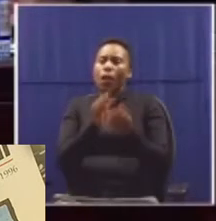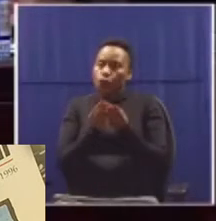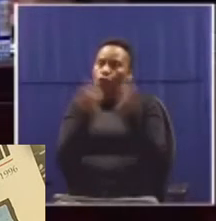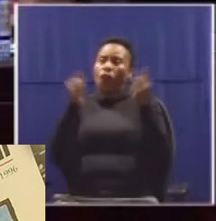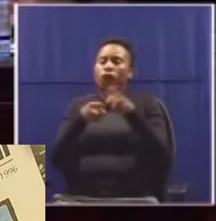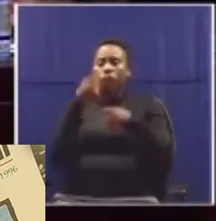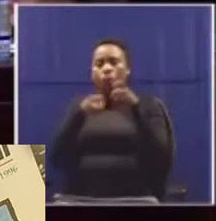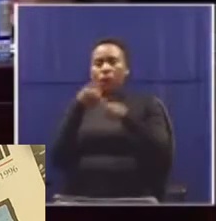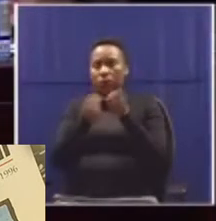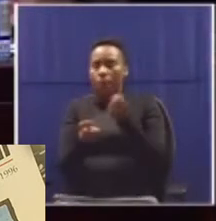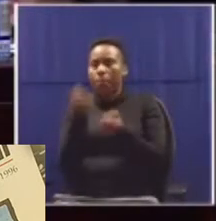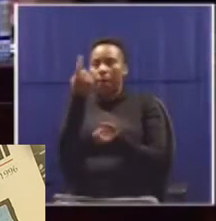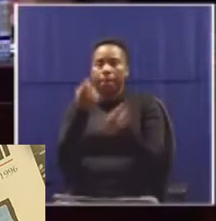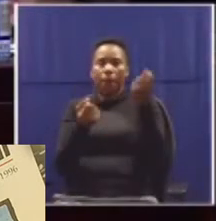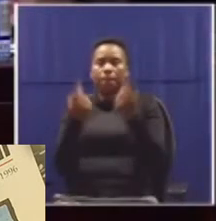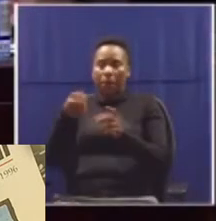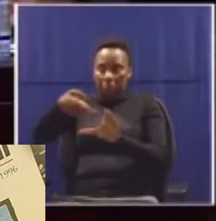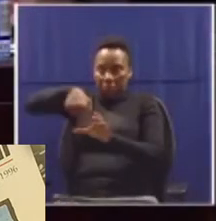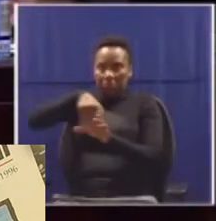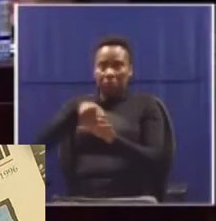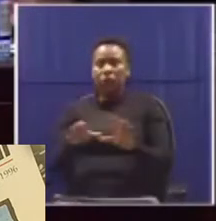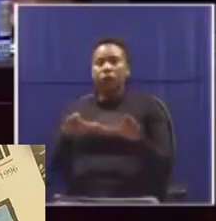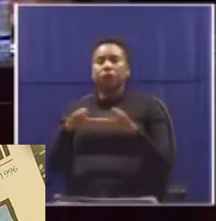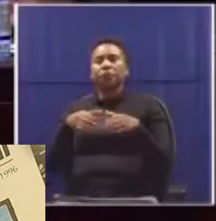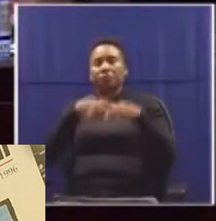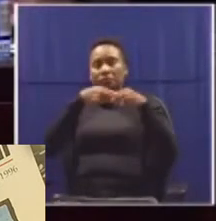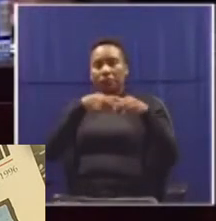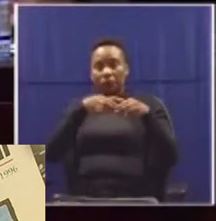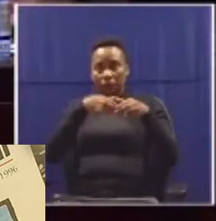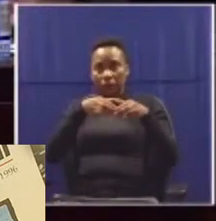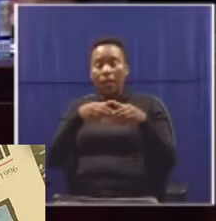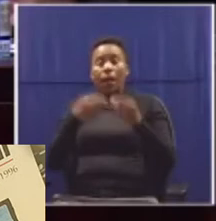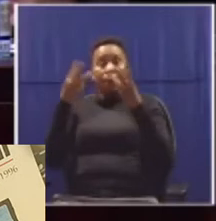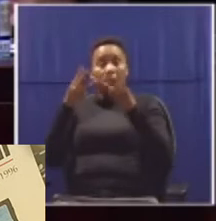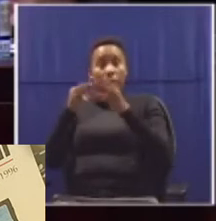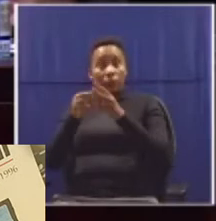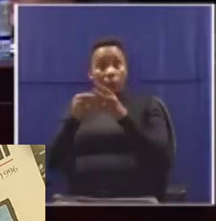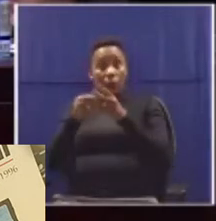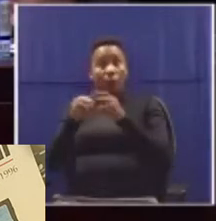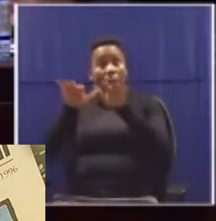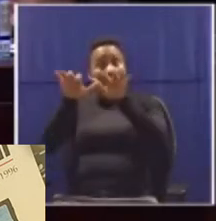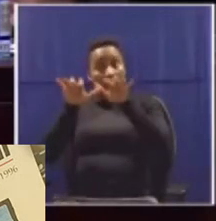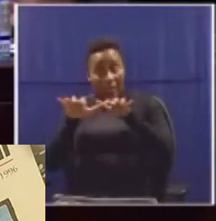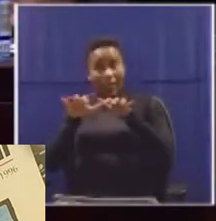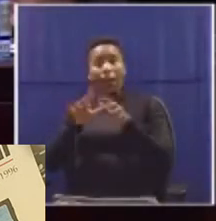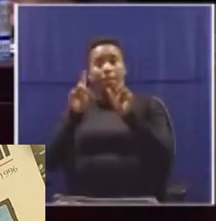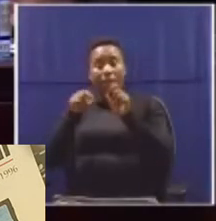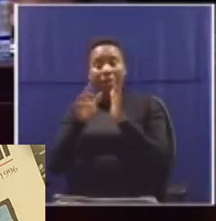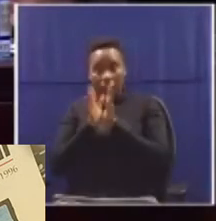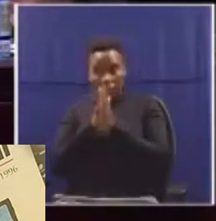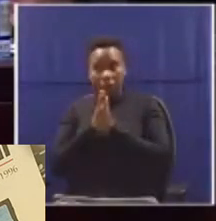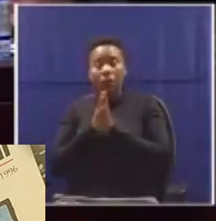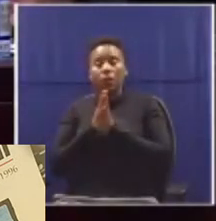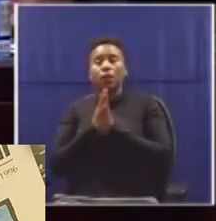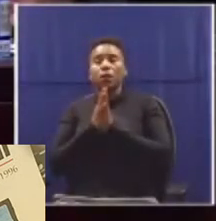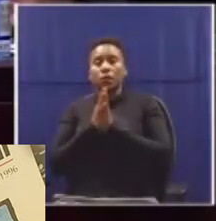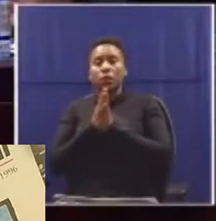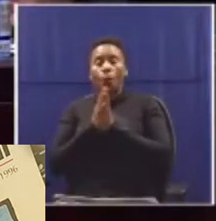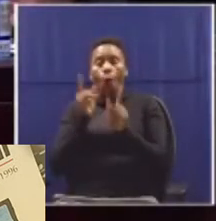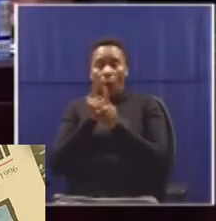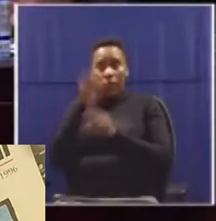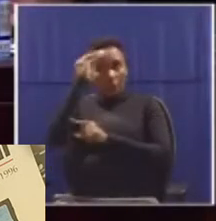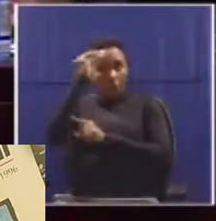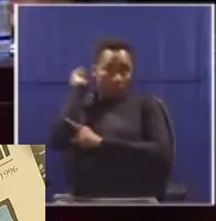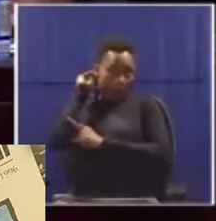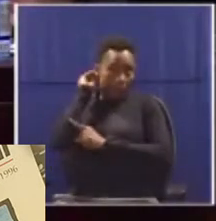which arrives in the second a people's Parliament must take up the issue of the people and provide solution to the problem